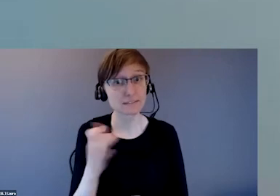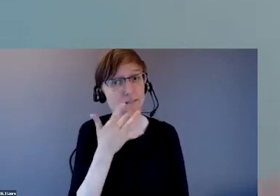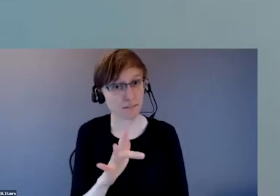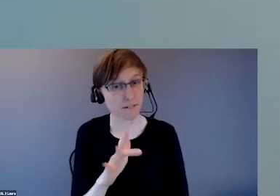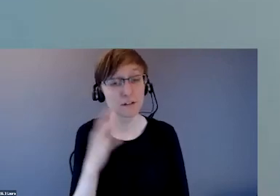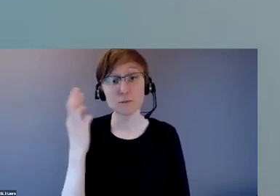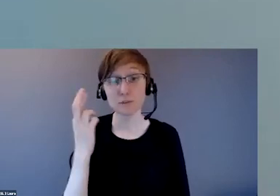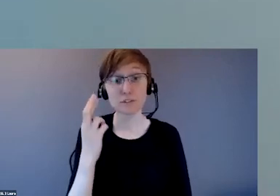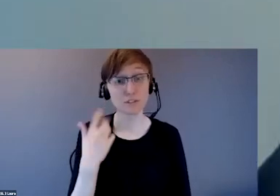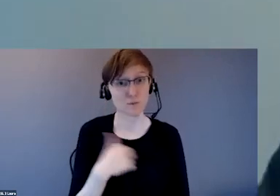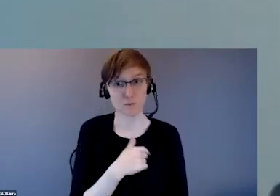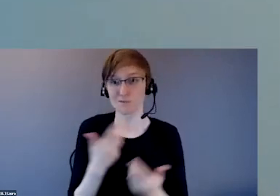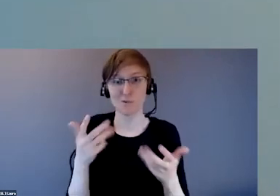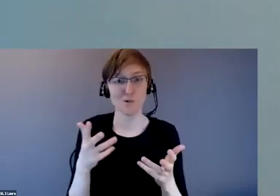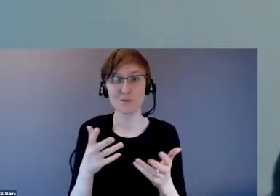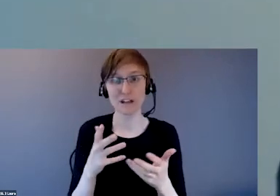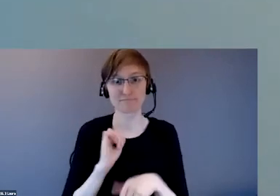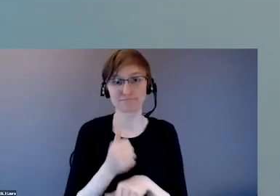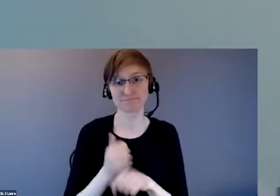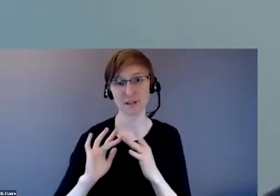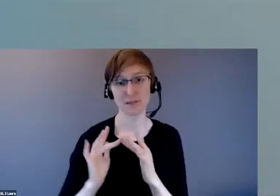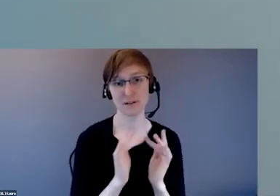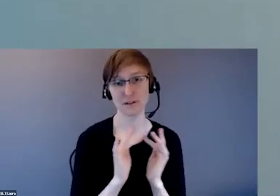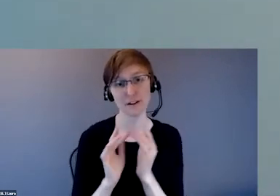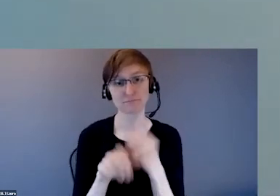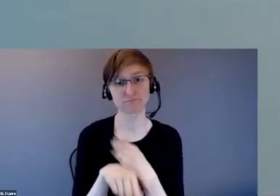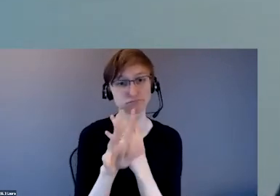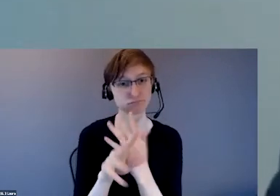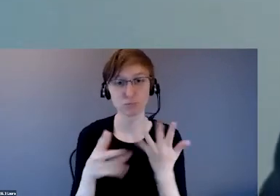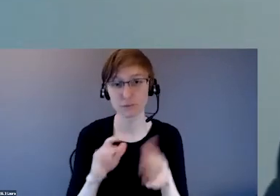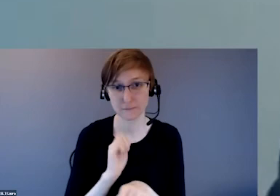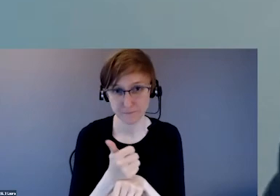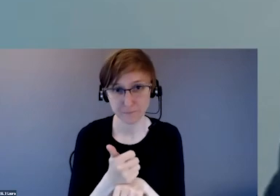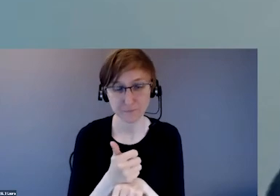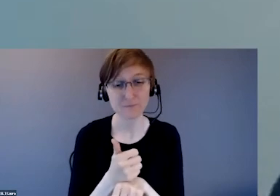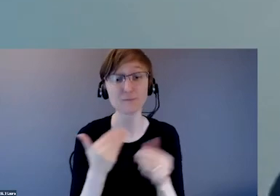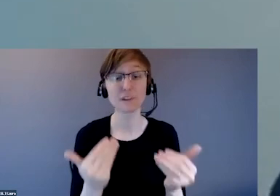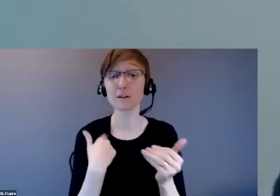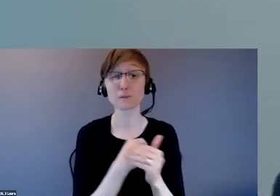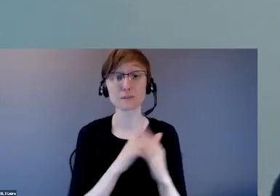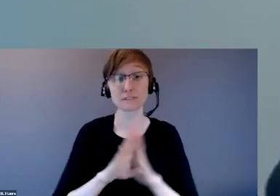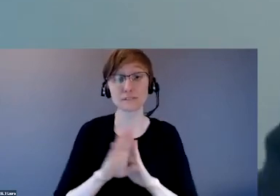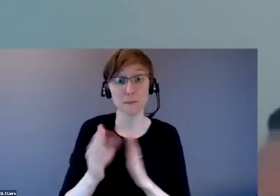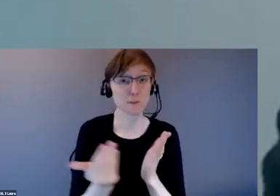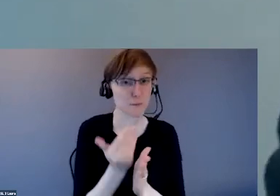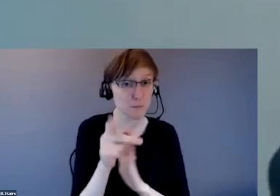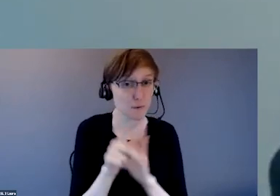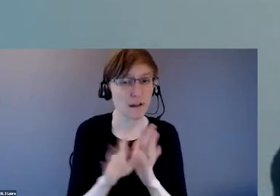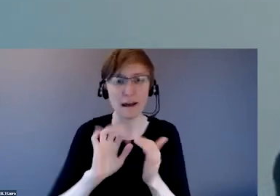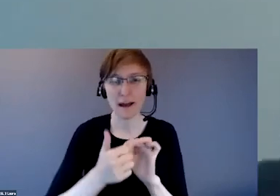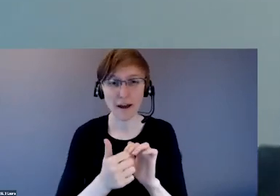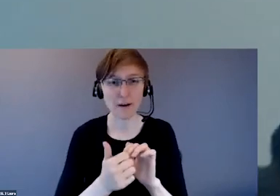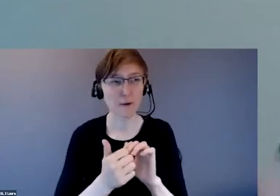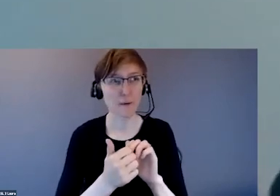within a virtual environment, and we are now developing new protocols to create mentoring matches, but